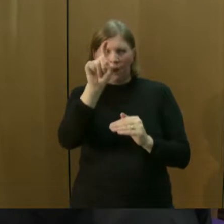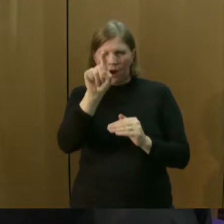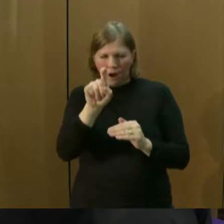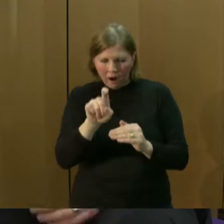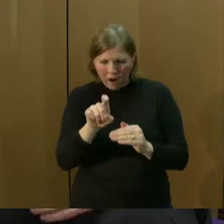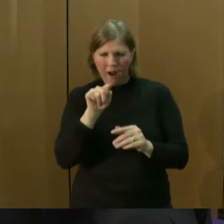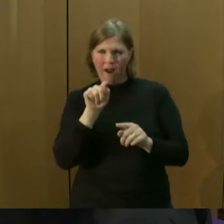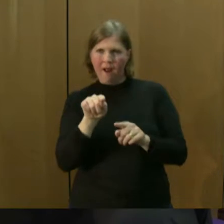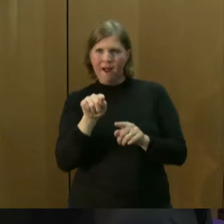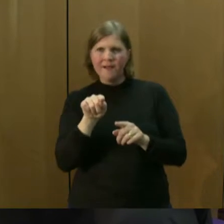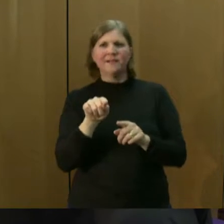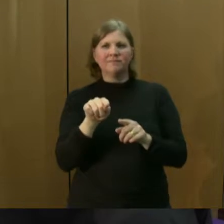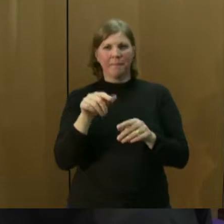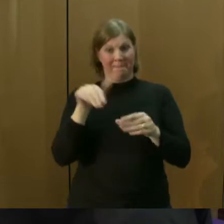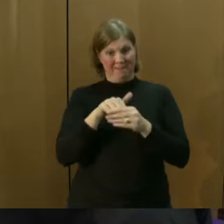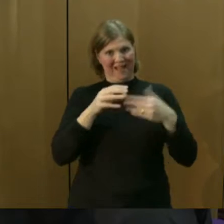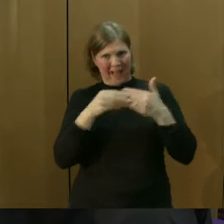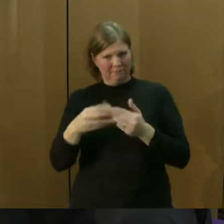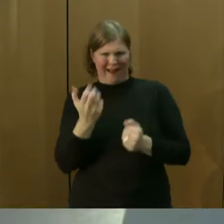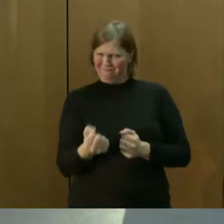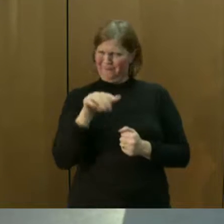again right at the end of the discussion.